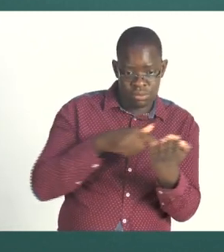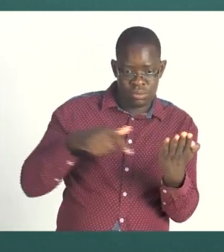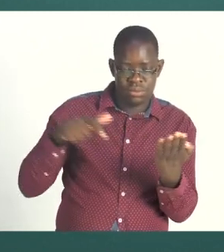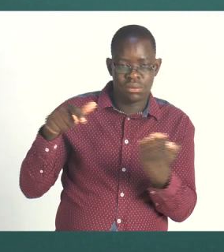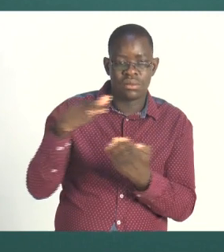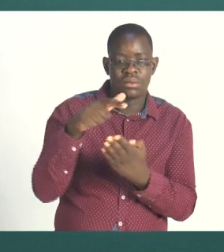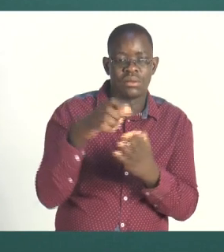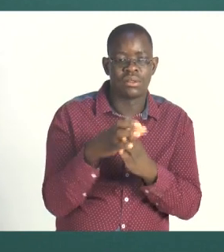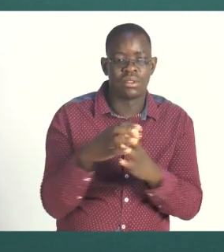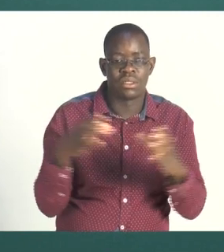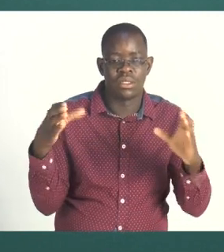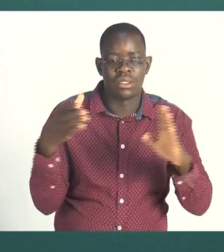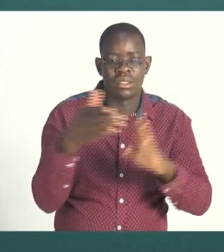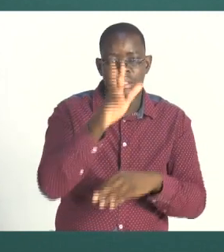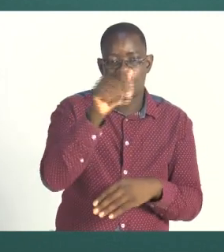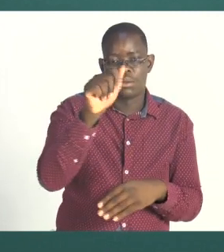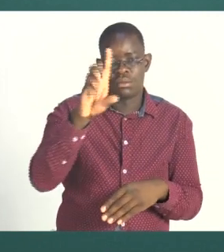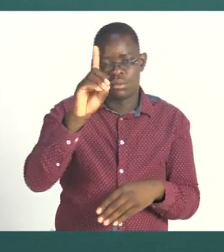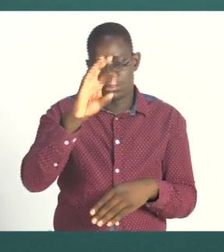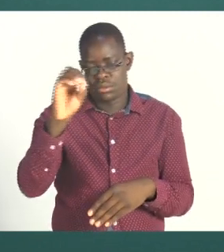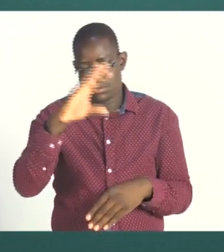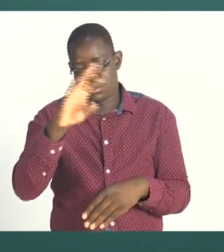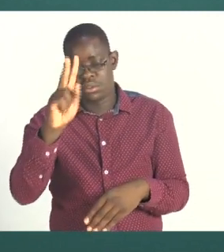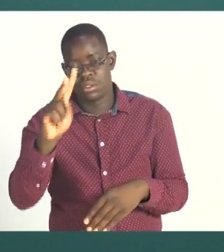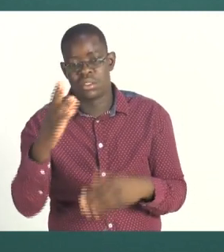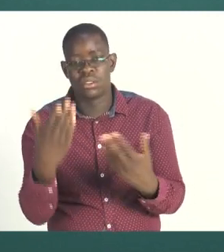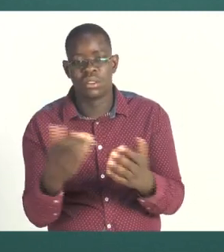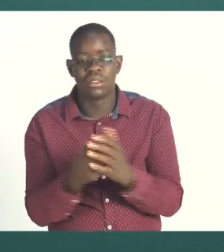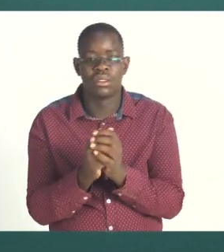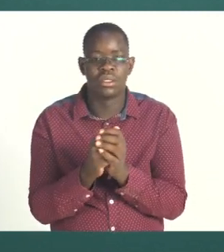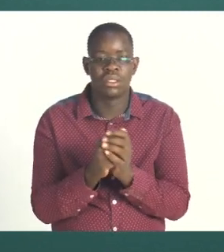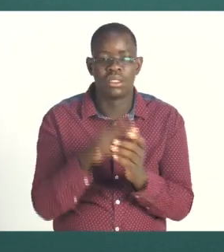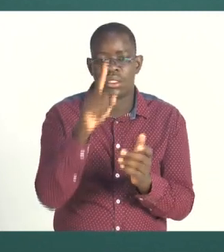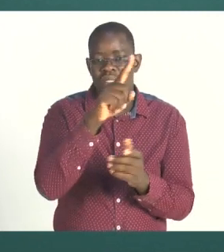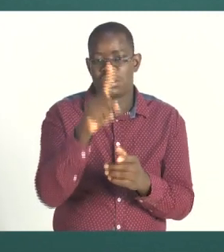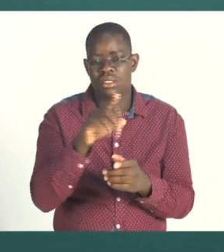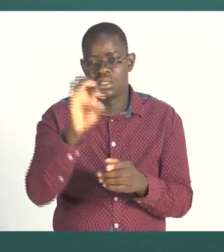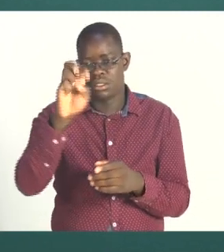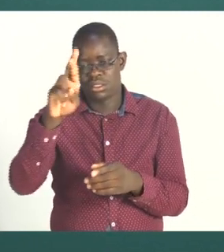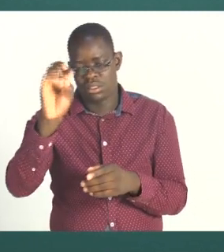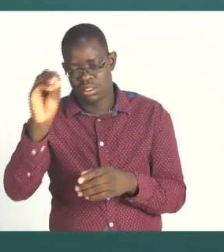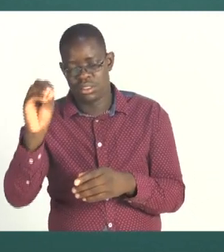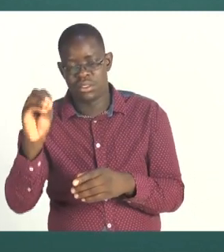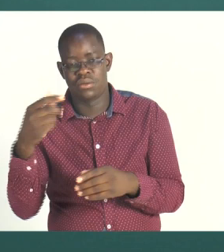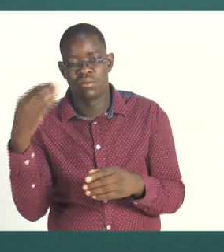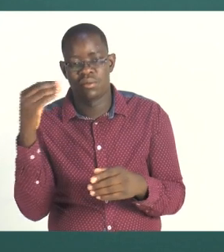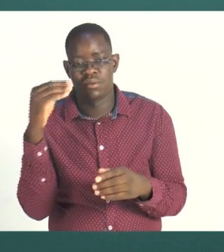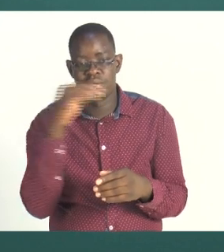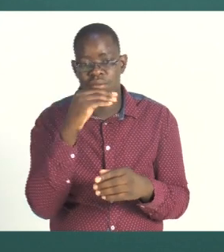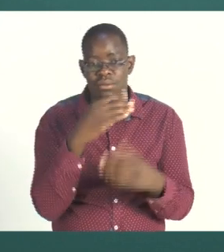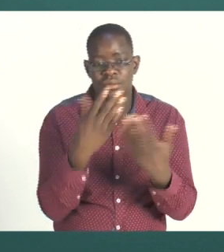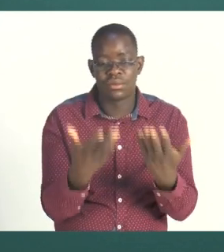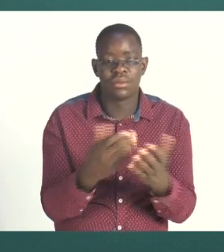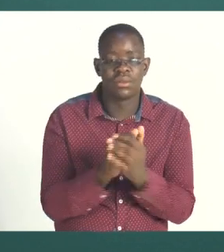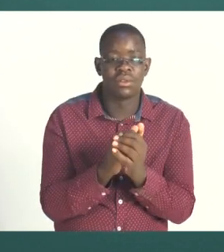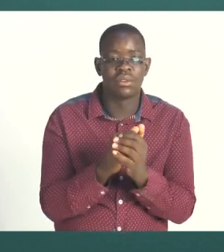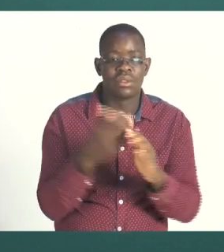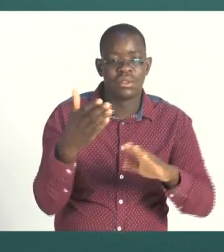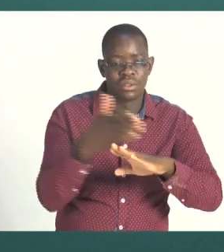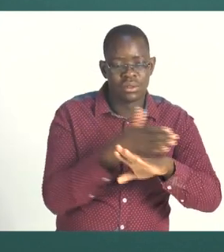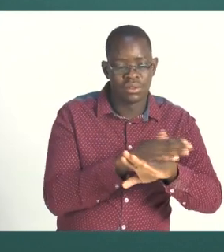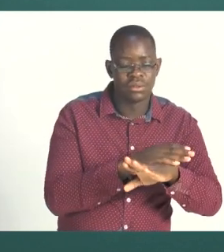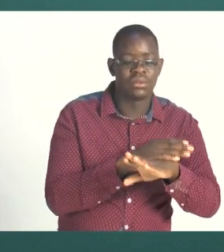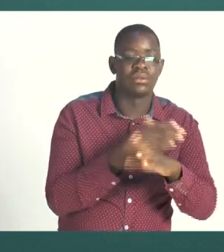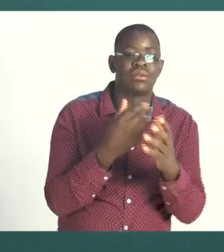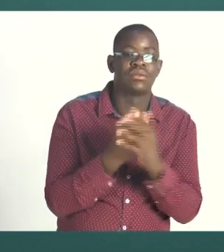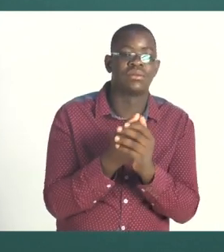a paddock grazing system, and a zero grazing system. So, John, while we're saying that we follow an